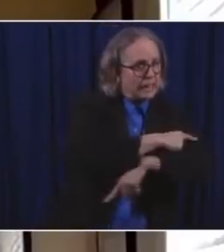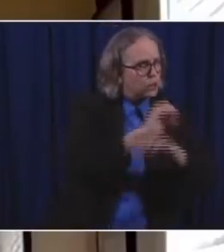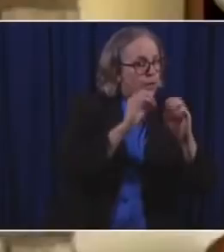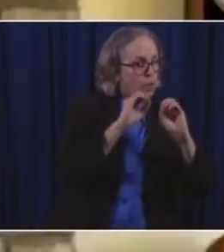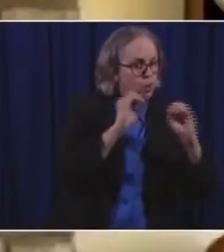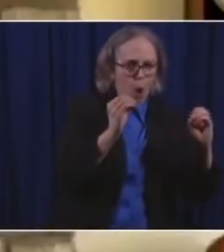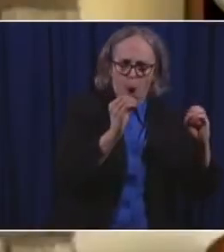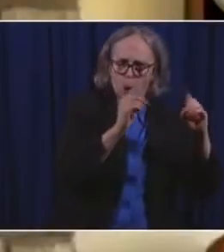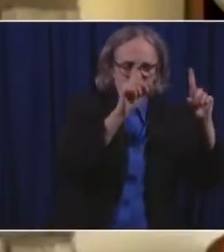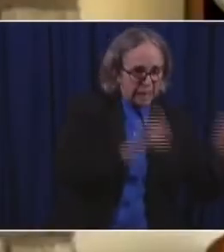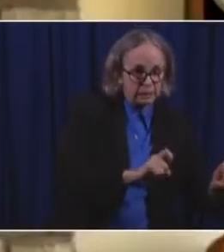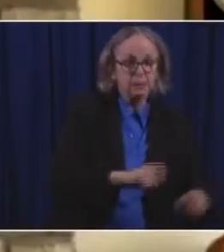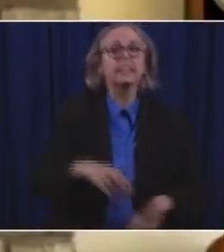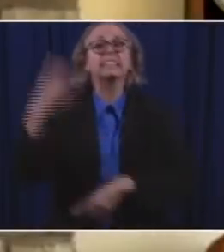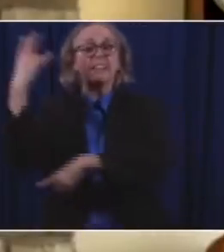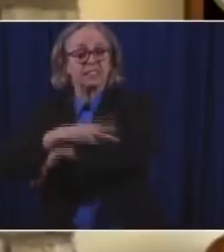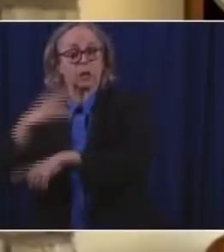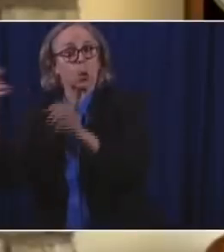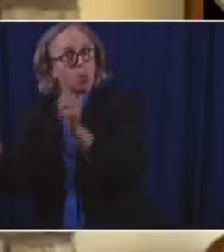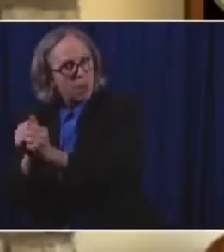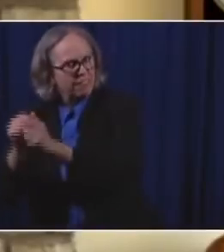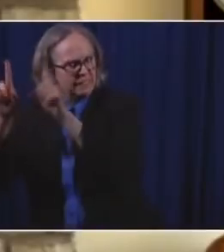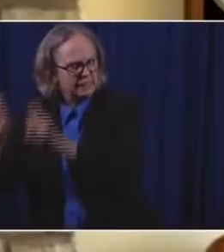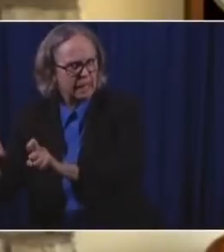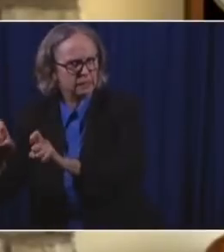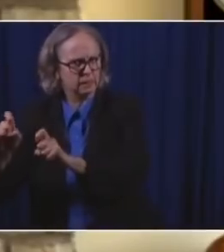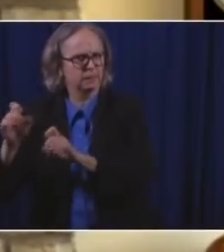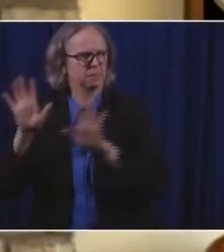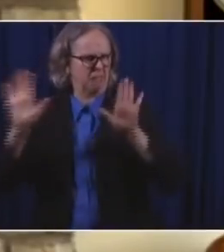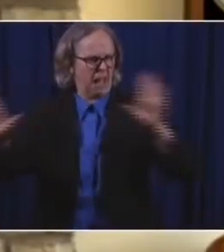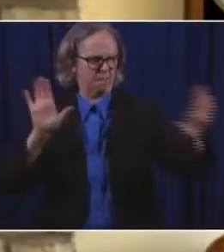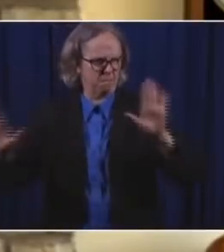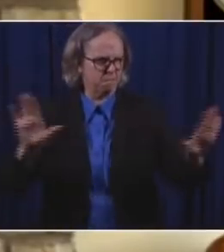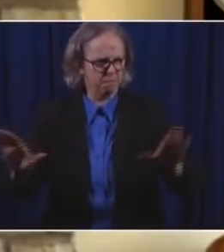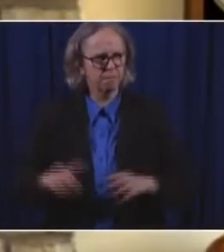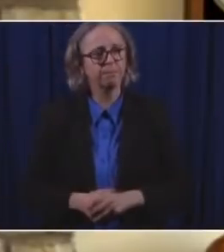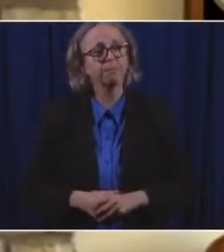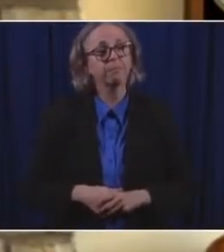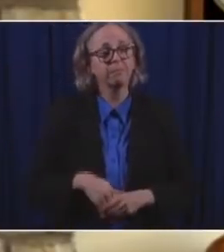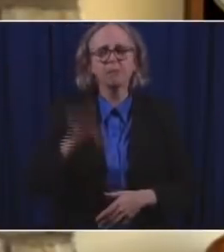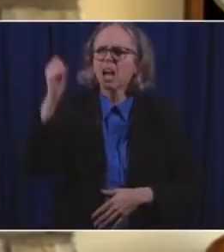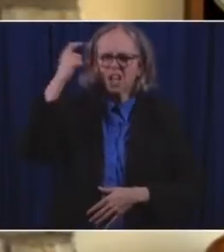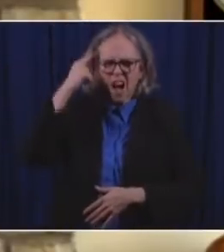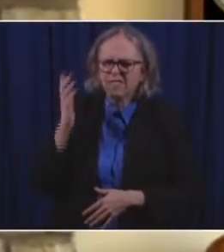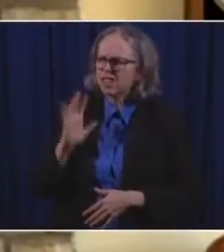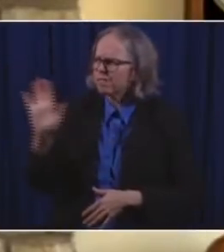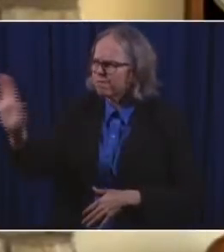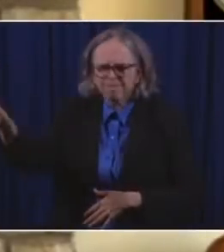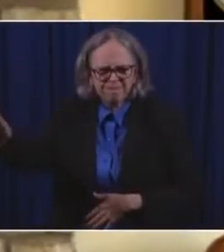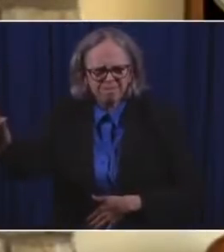So one hope would be more people likely to comply, more people likely to do this.